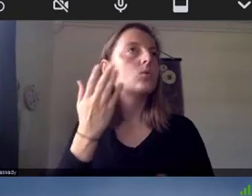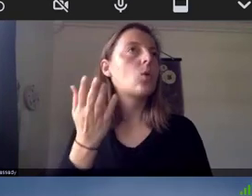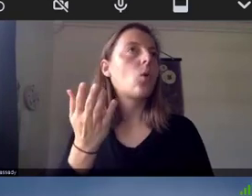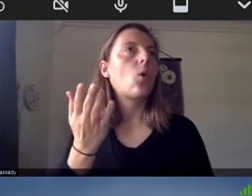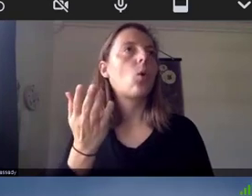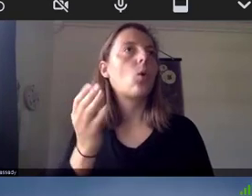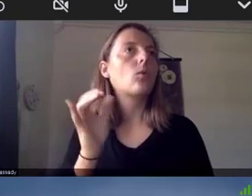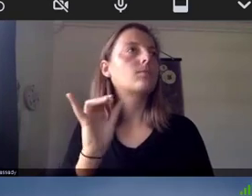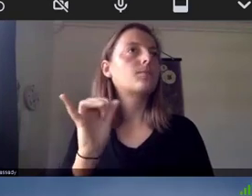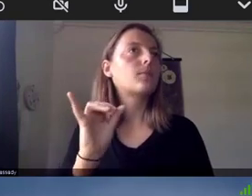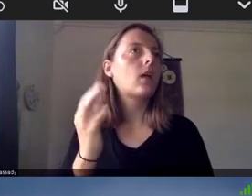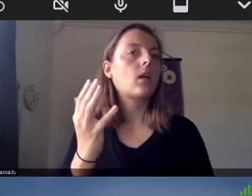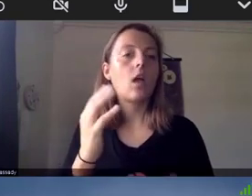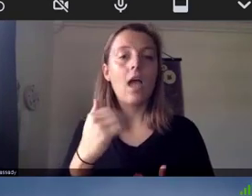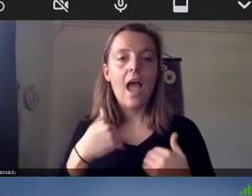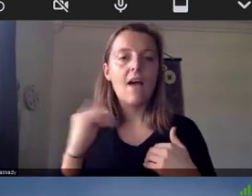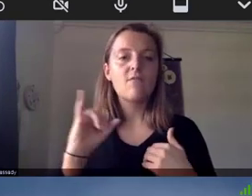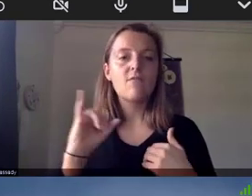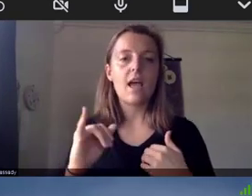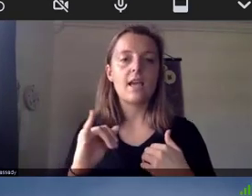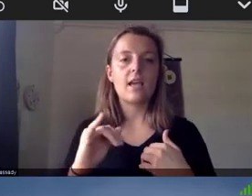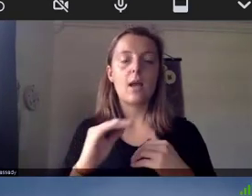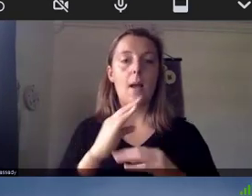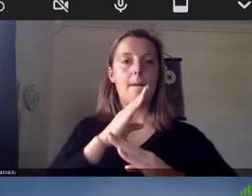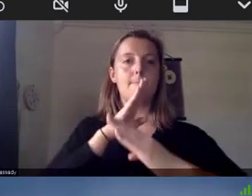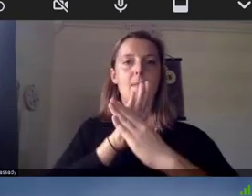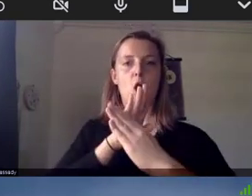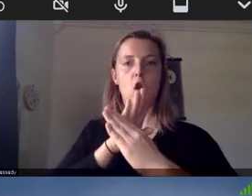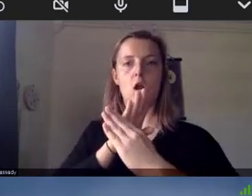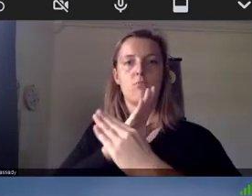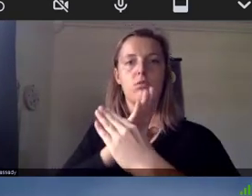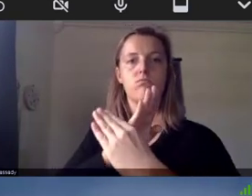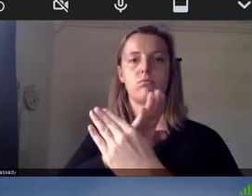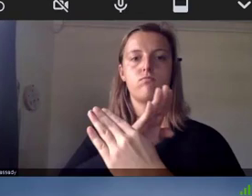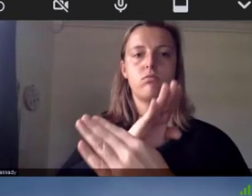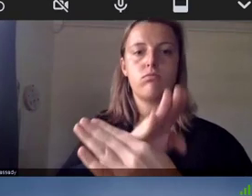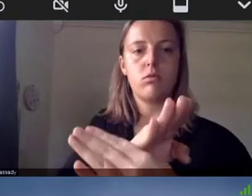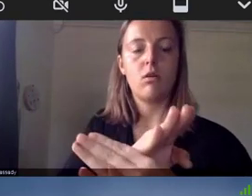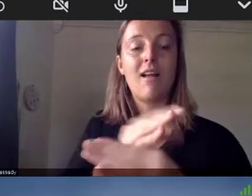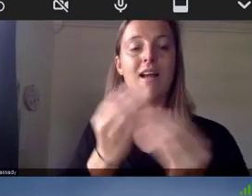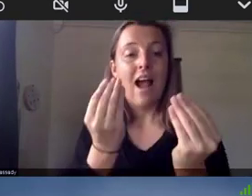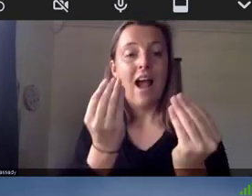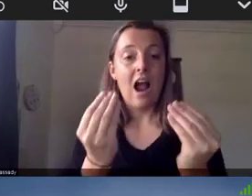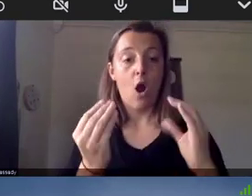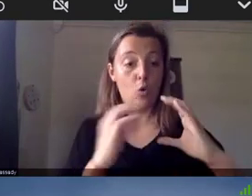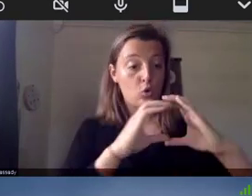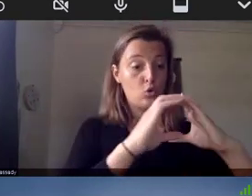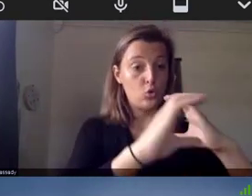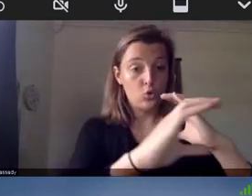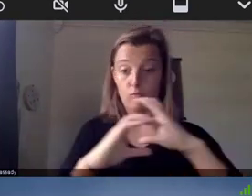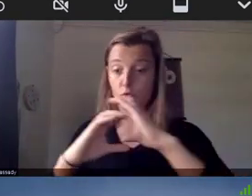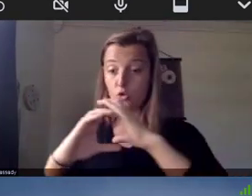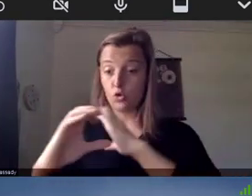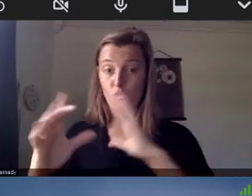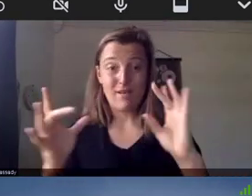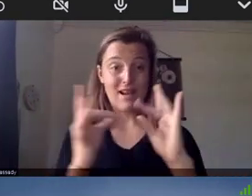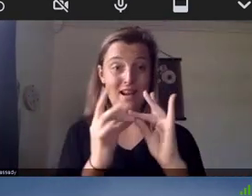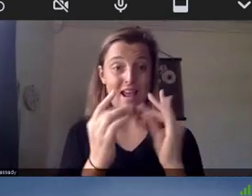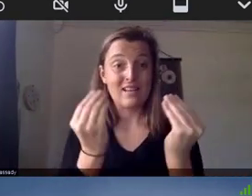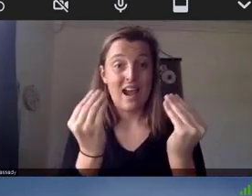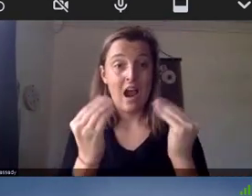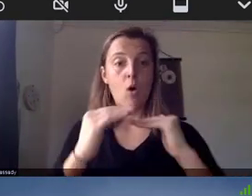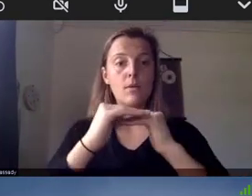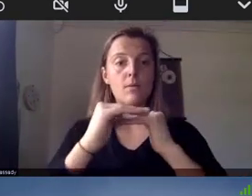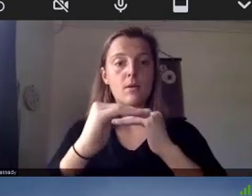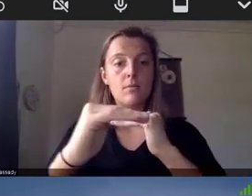that are sort of connecting all these tubes that the flow is flowing over. So it might talk about. We definitely did a